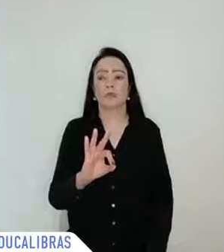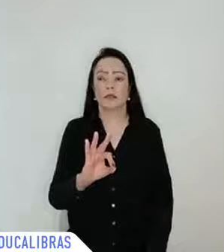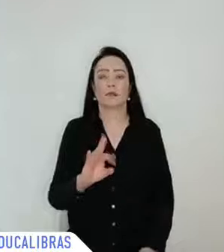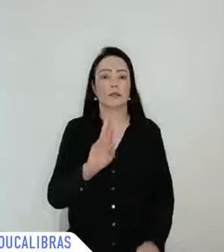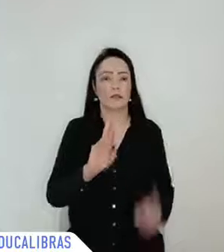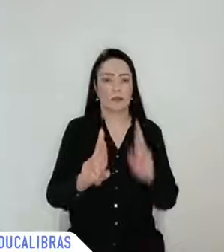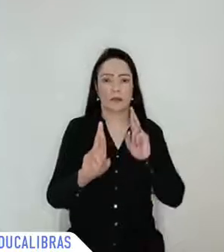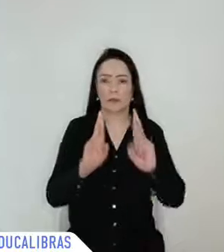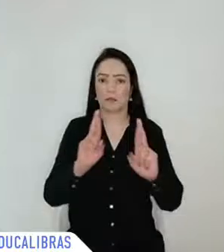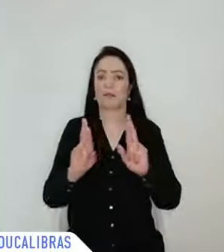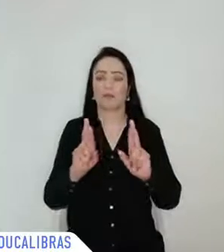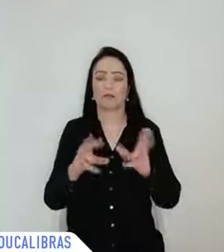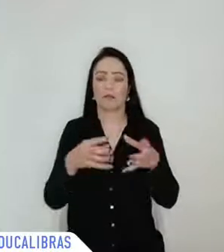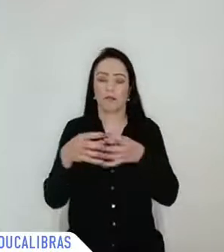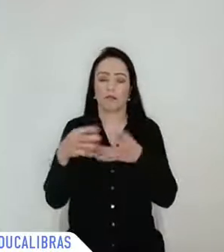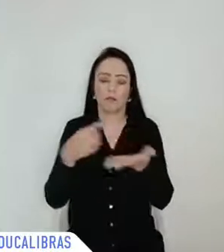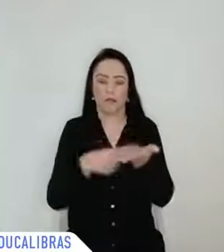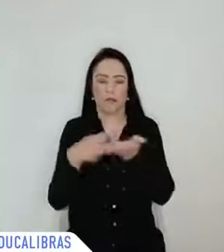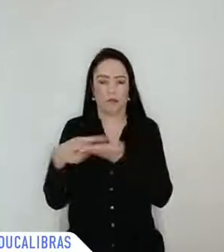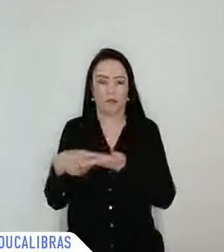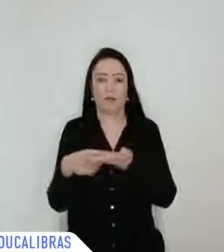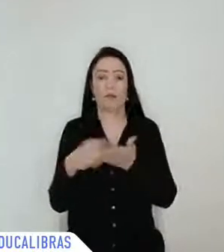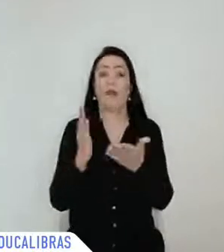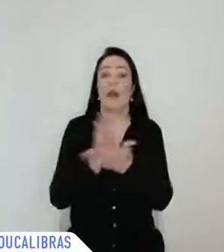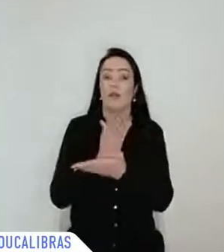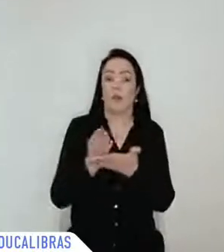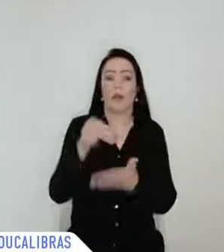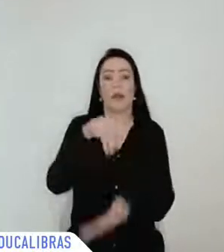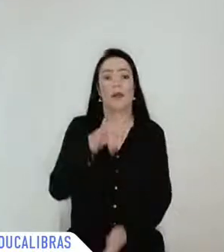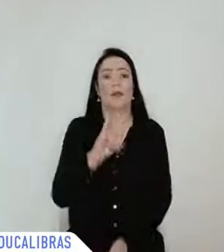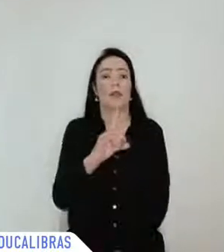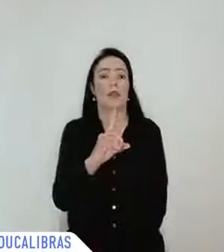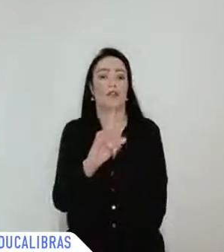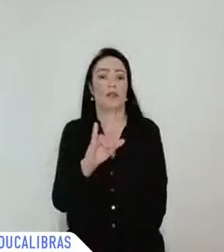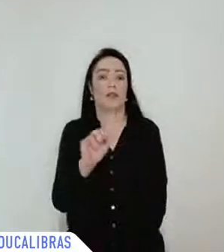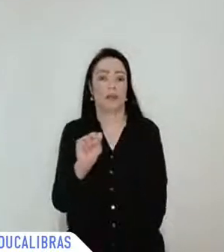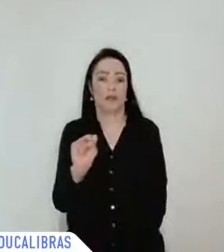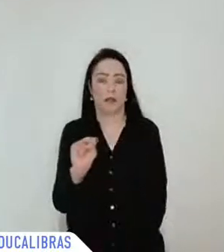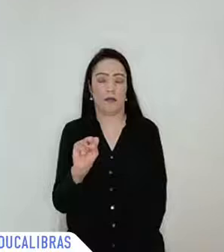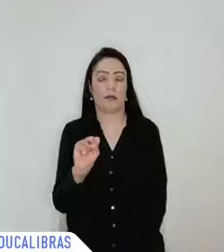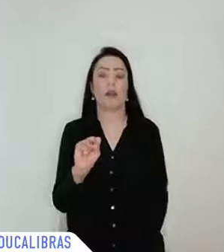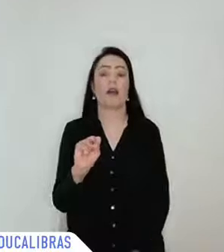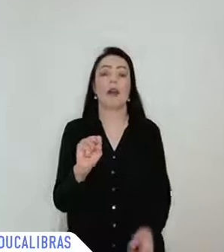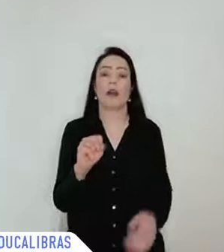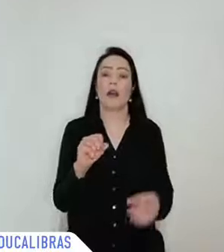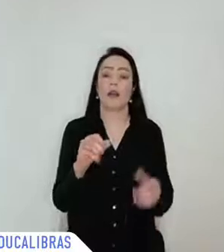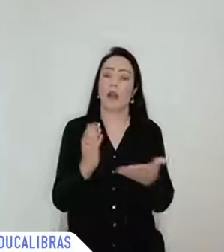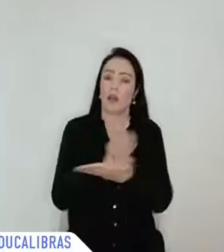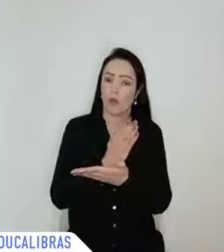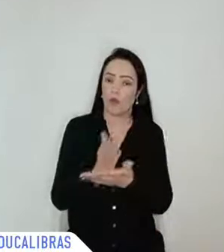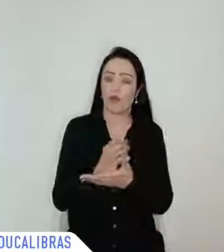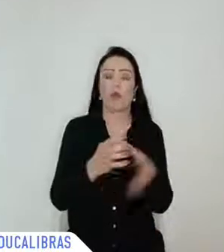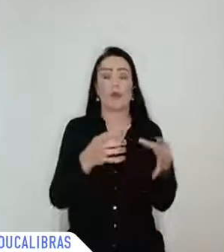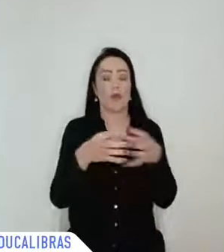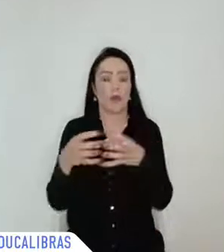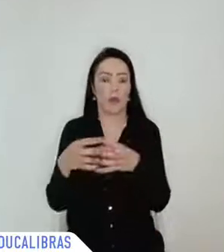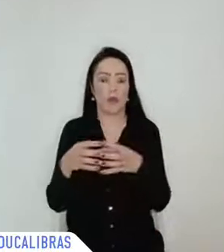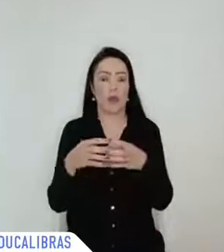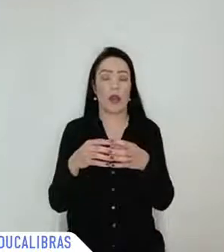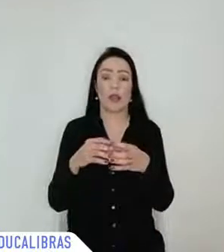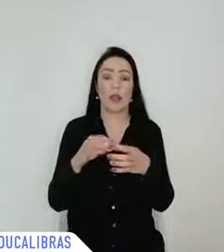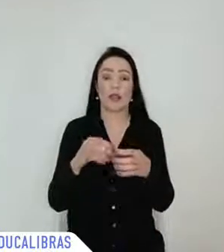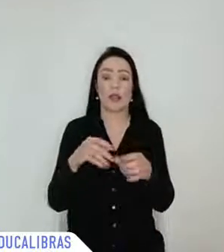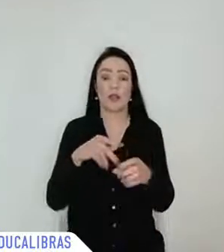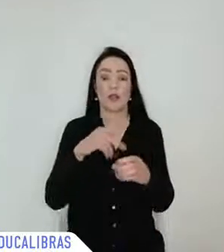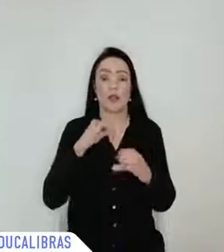organized civil society groups who have worked a little bit on